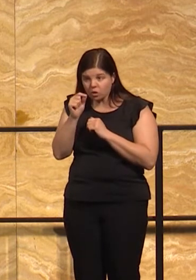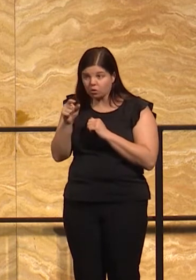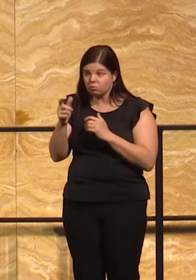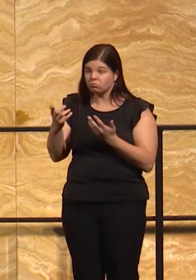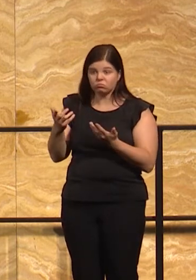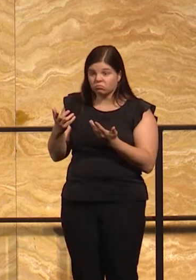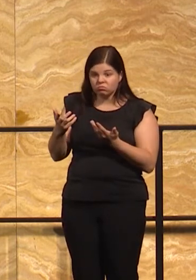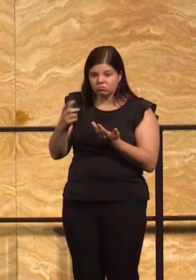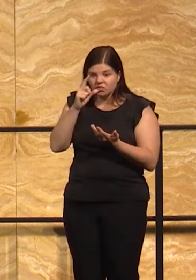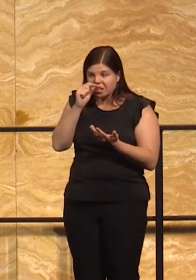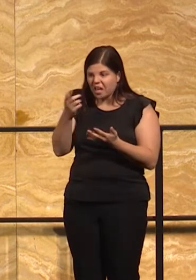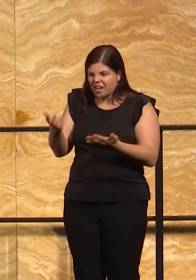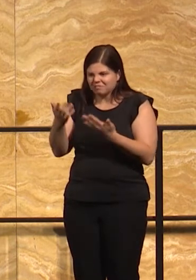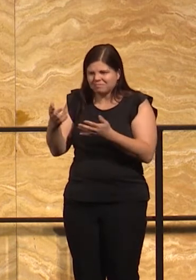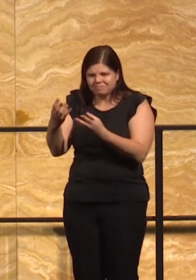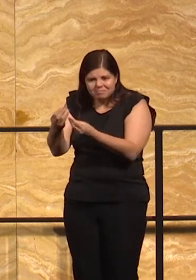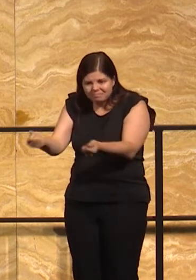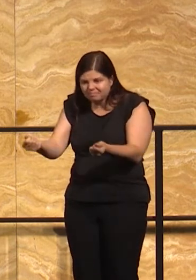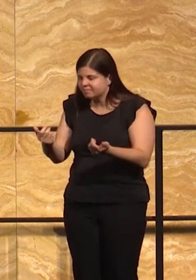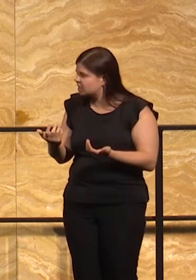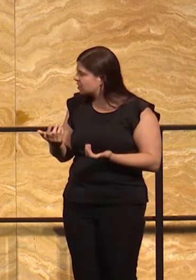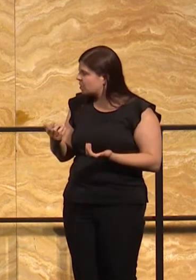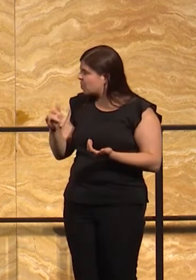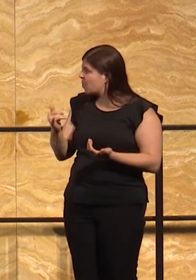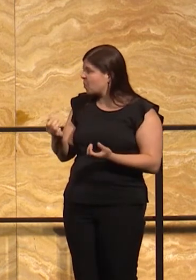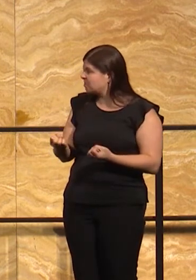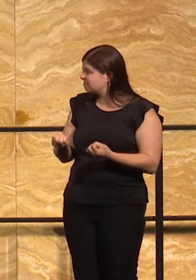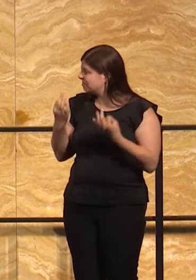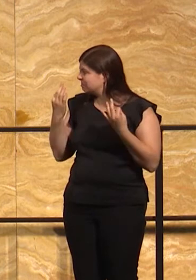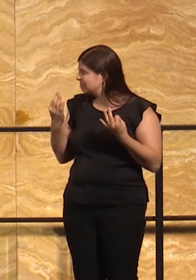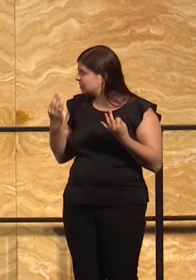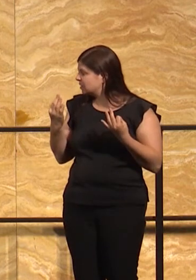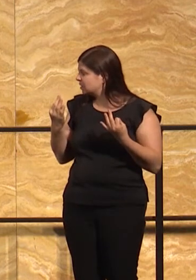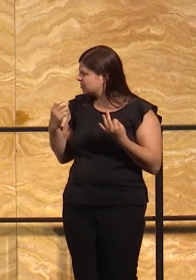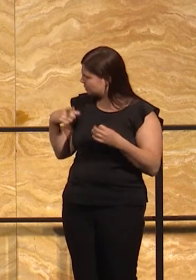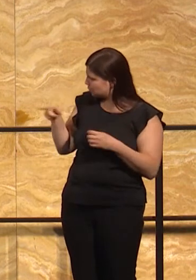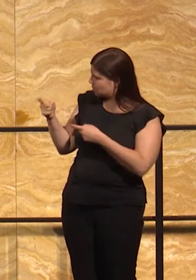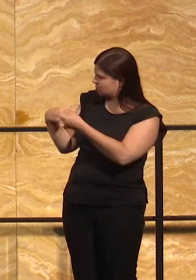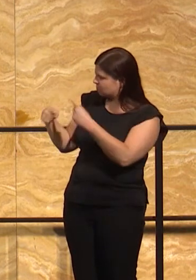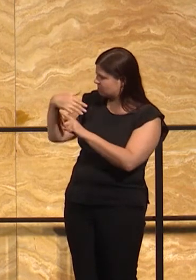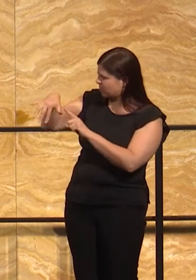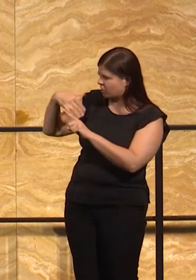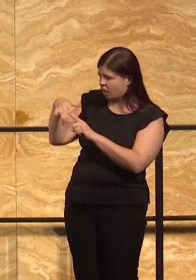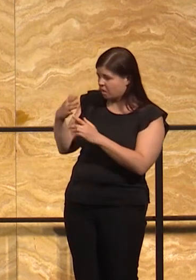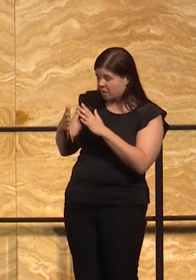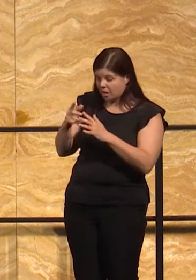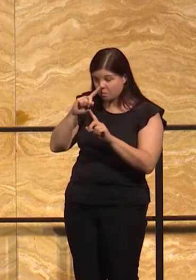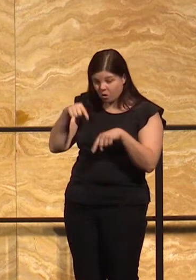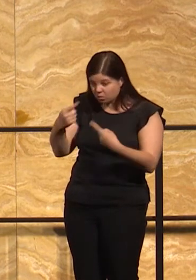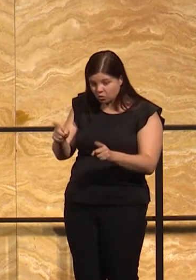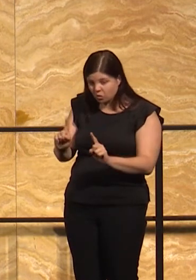about some kind of resolution, or are they not really relevant to the picture given what we've just heard described?